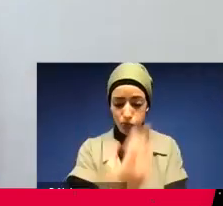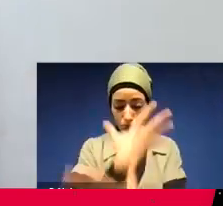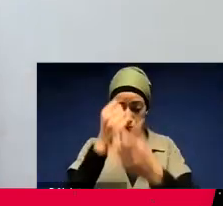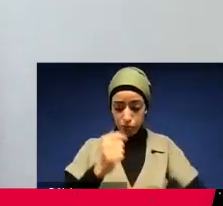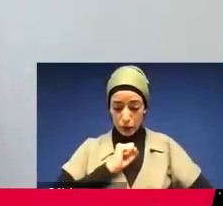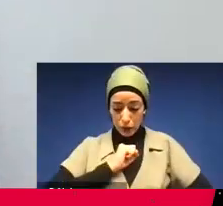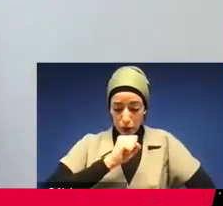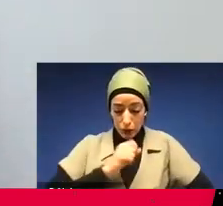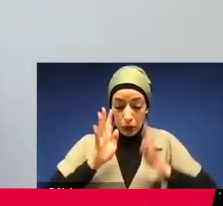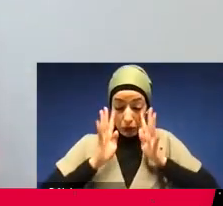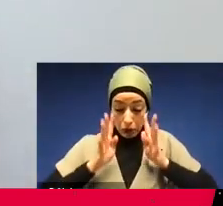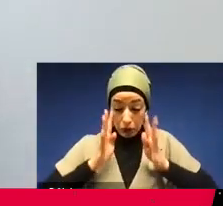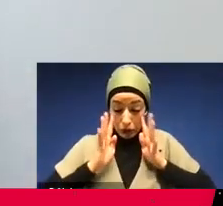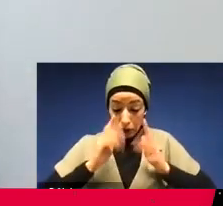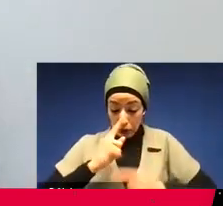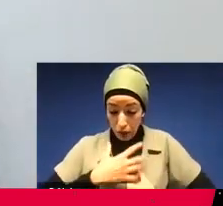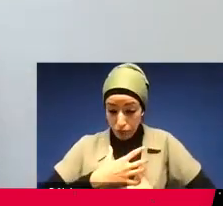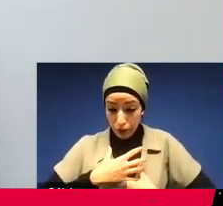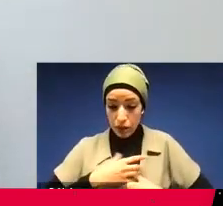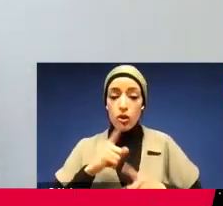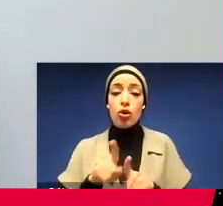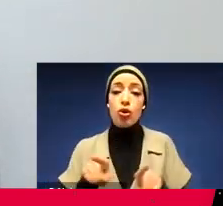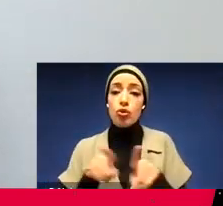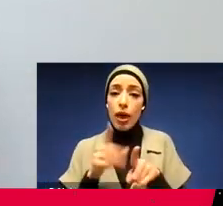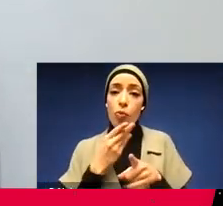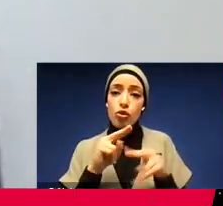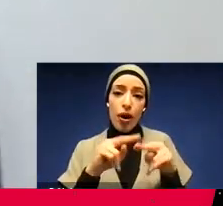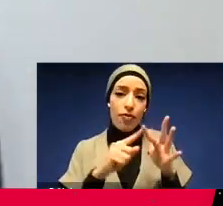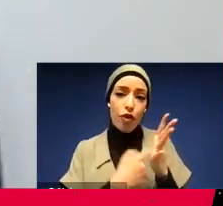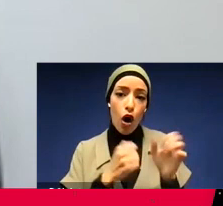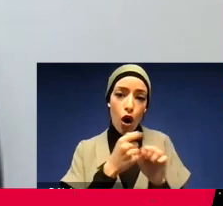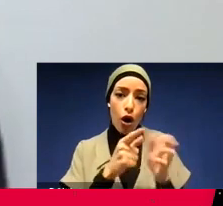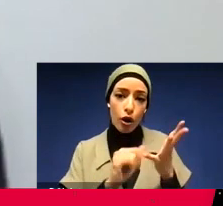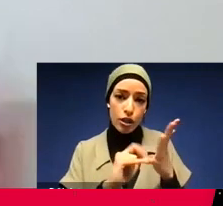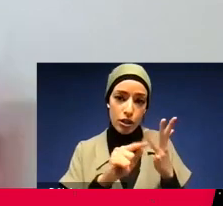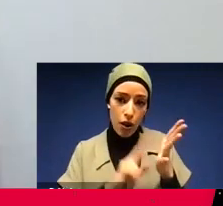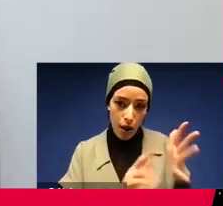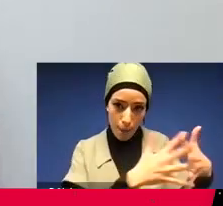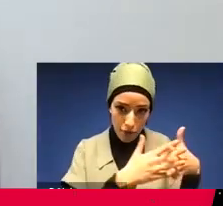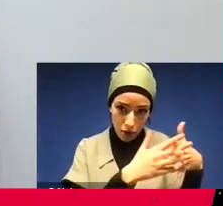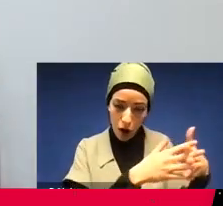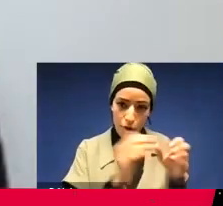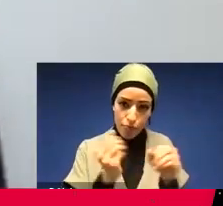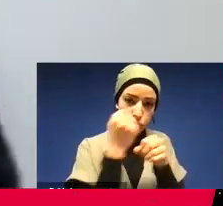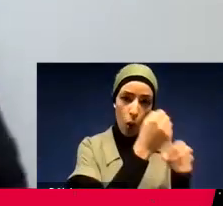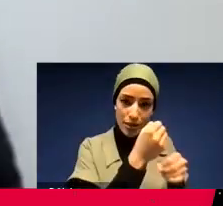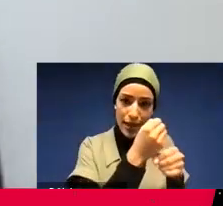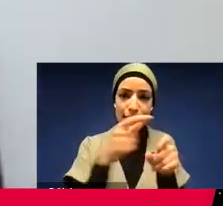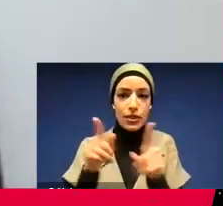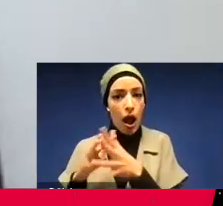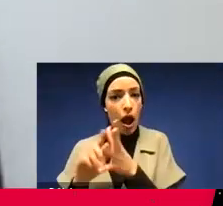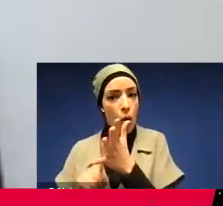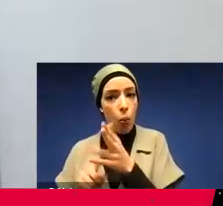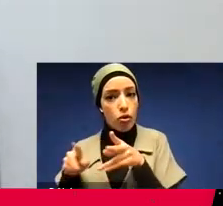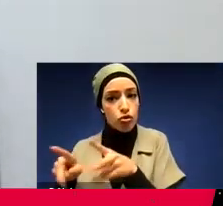Street protests, was the same tear gas that was used here against us. The same company, the same everything. But is that